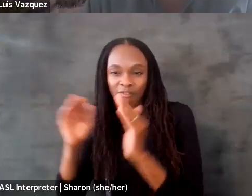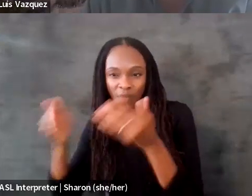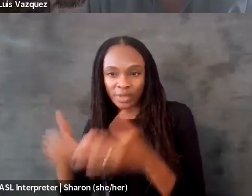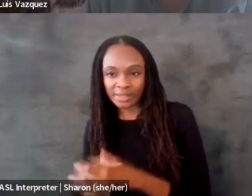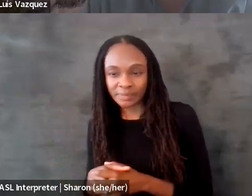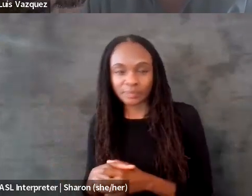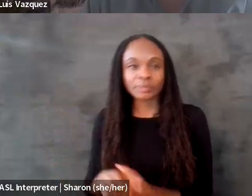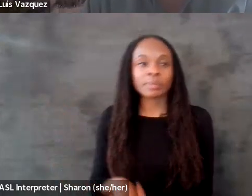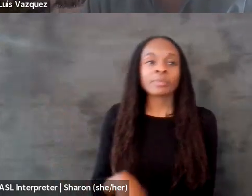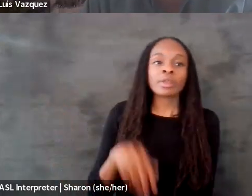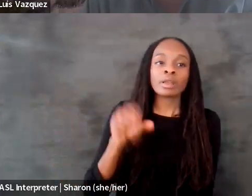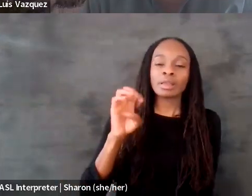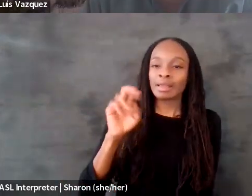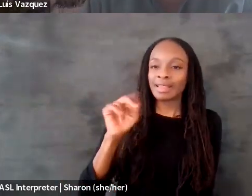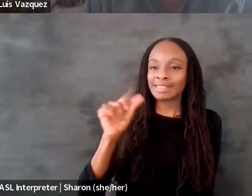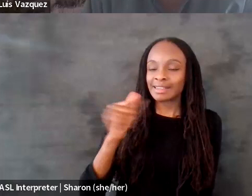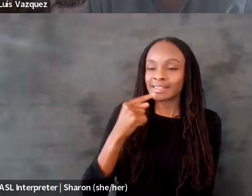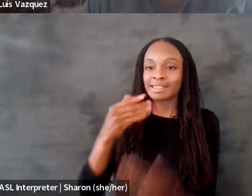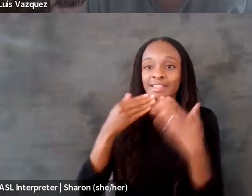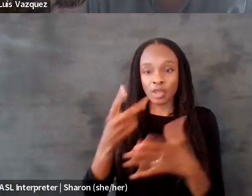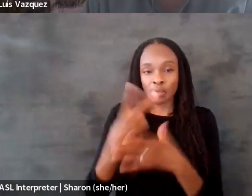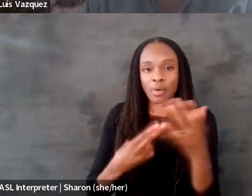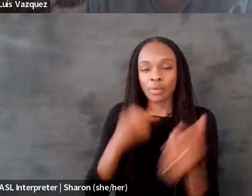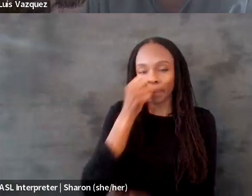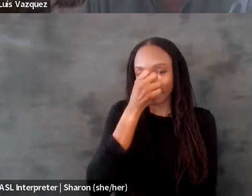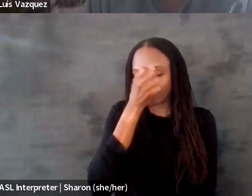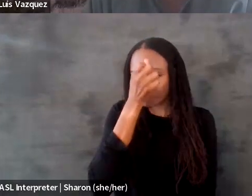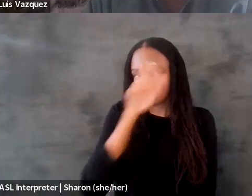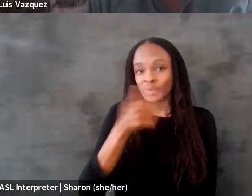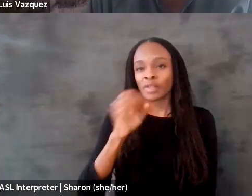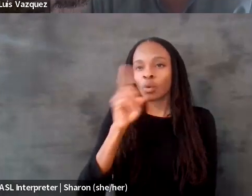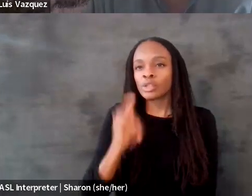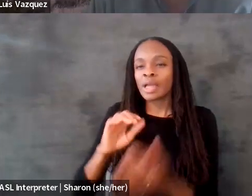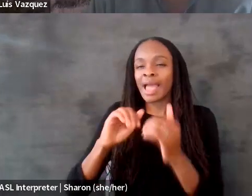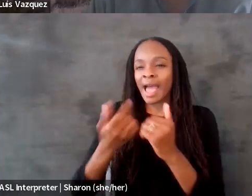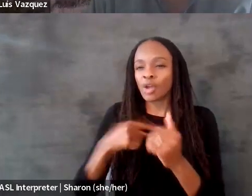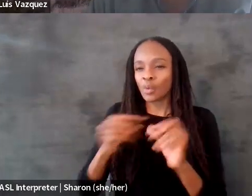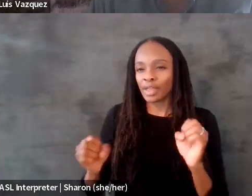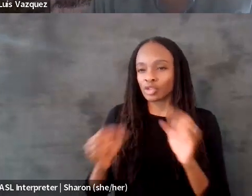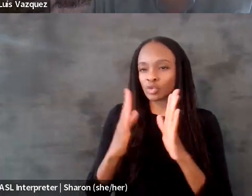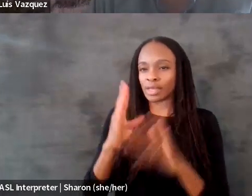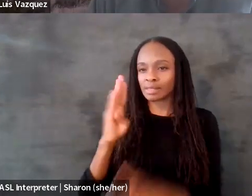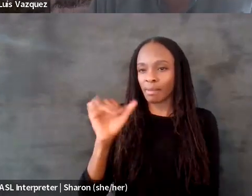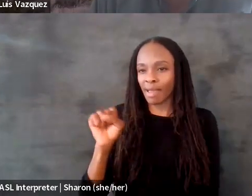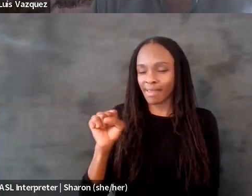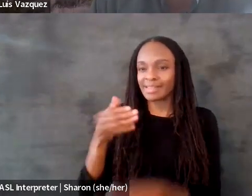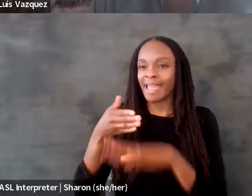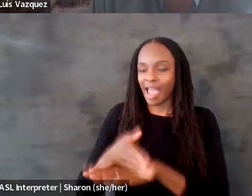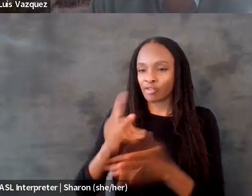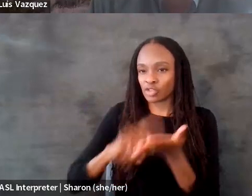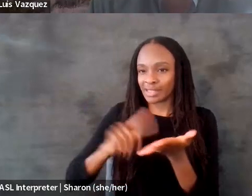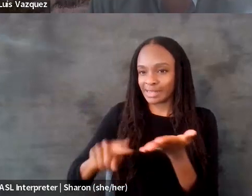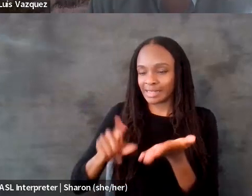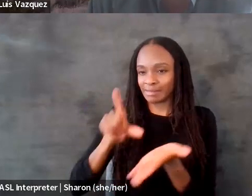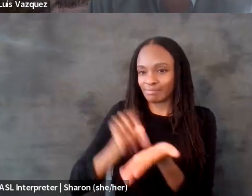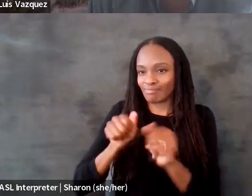Thank you both. We had another question. How do we address bias once a study is